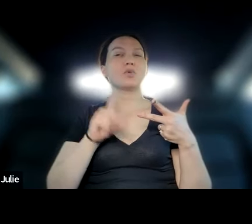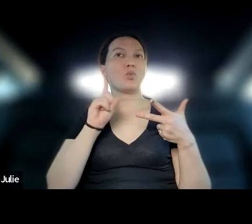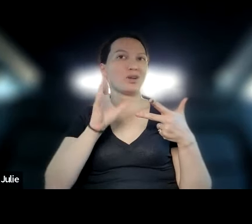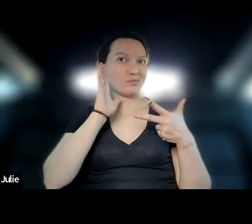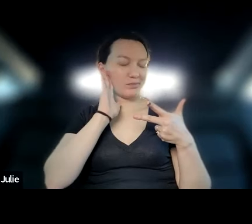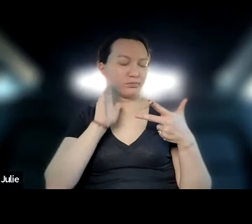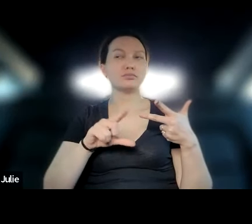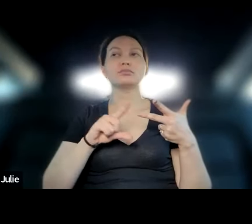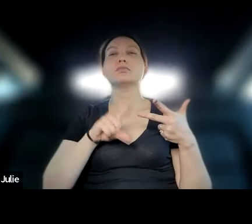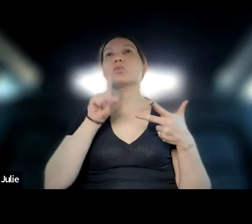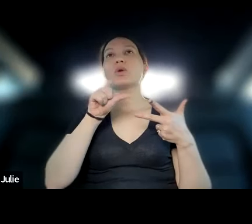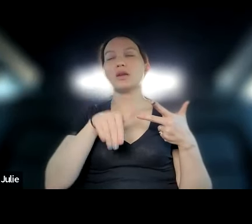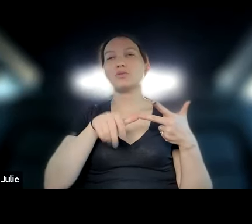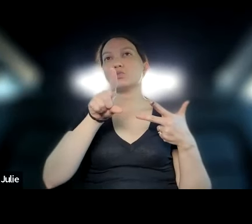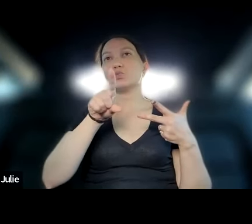be